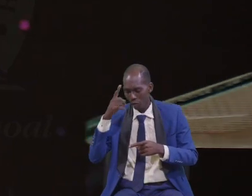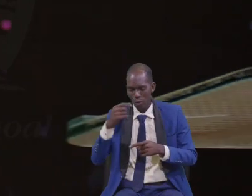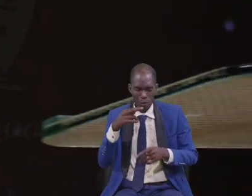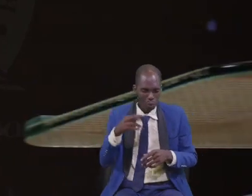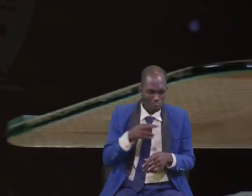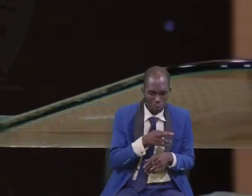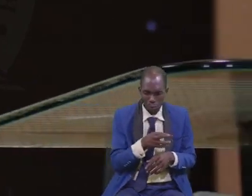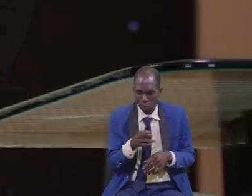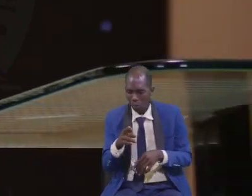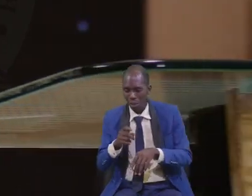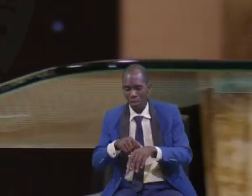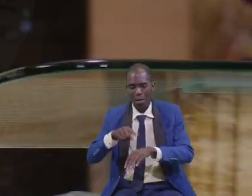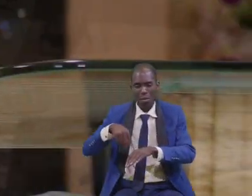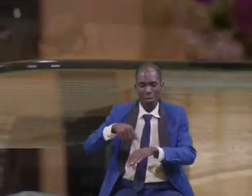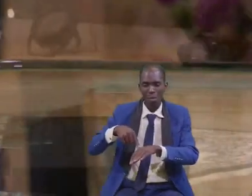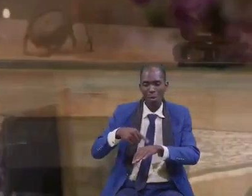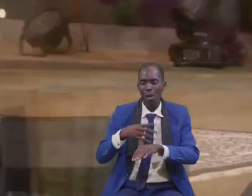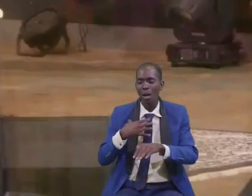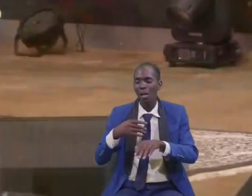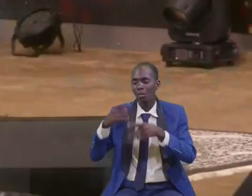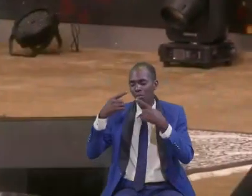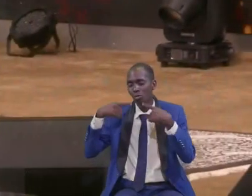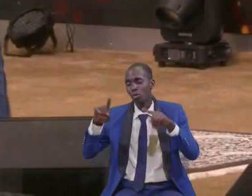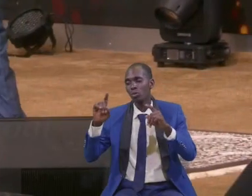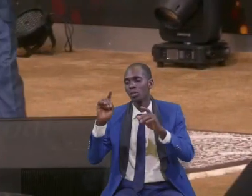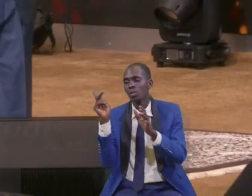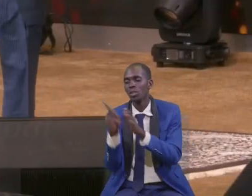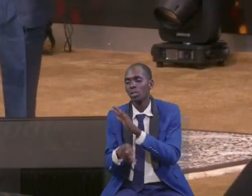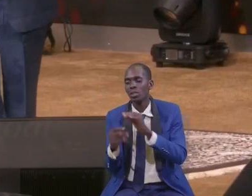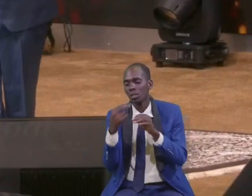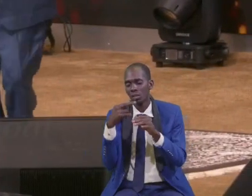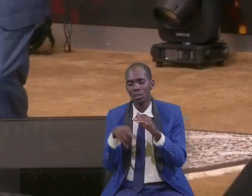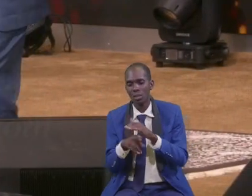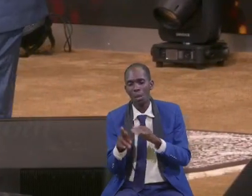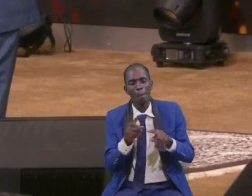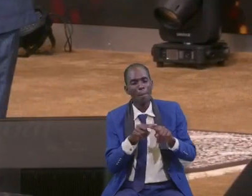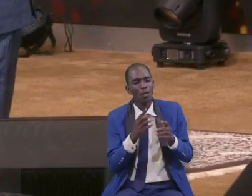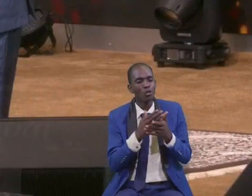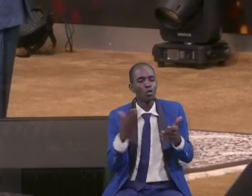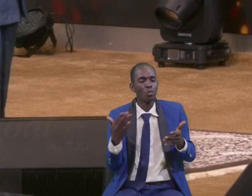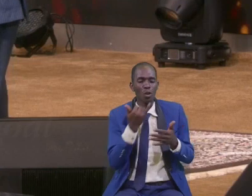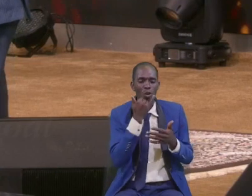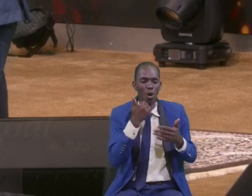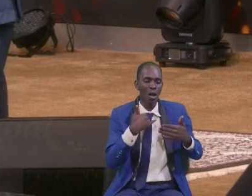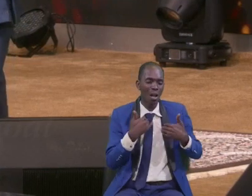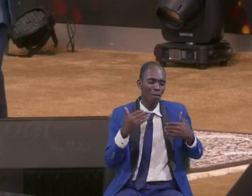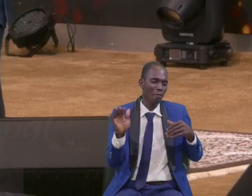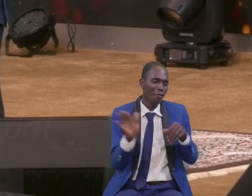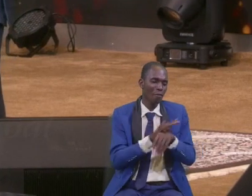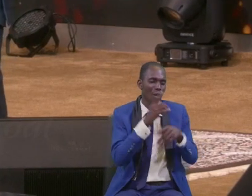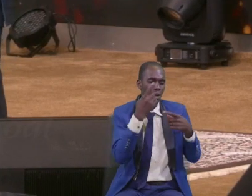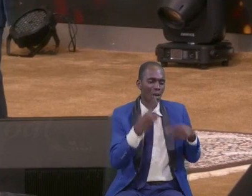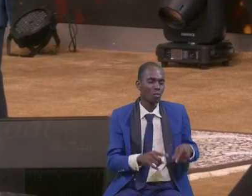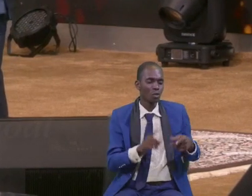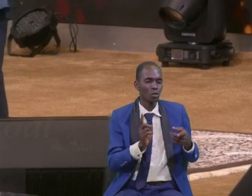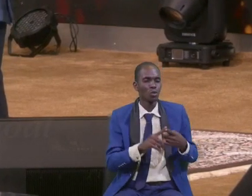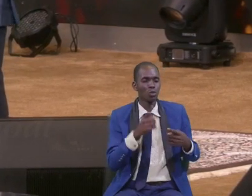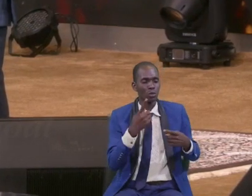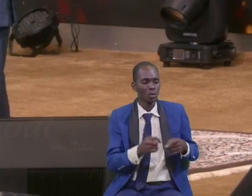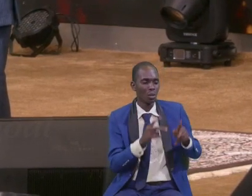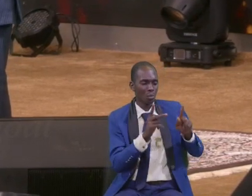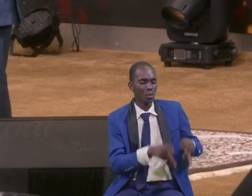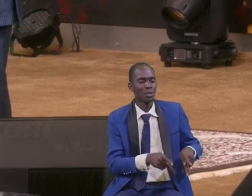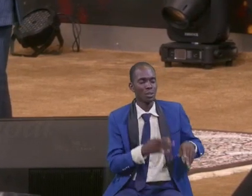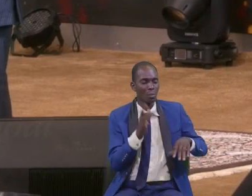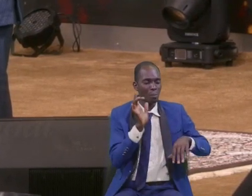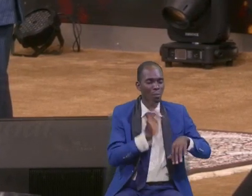that. When something like that has happened, don't look at the snake and don't look for the snake. Look for the solution. He